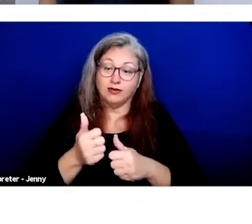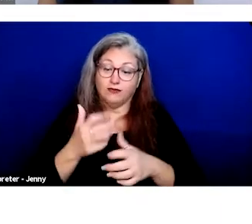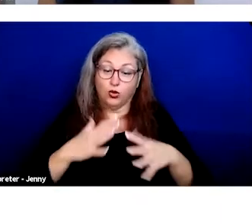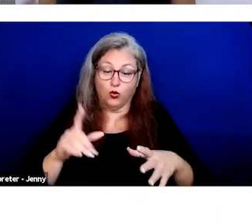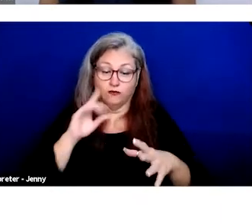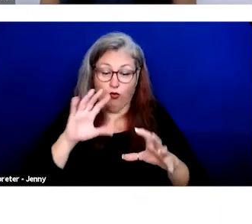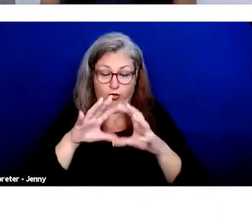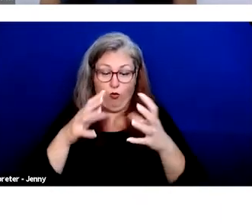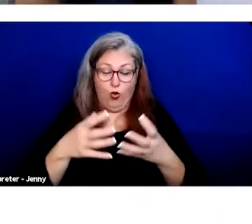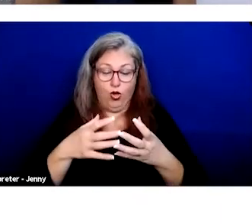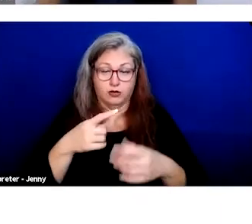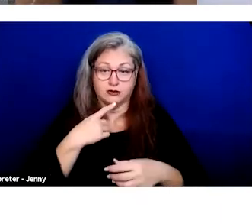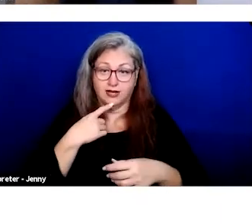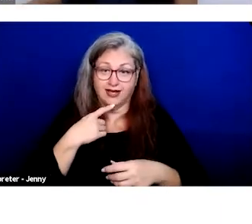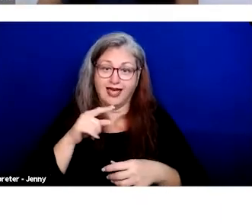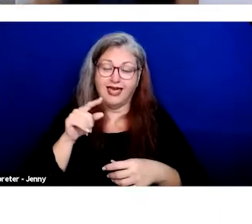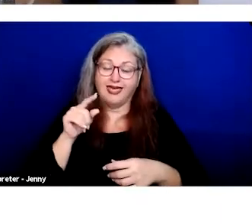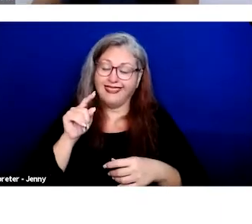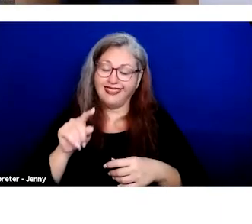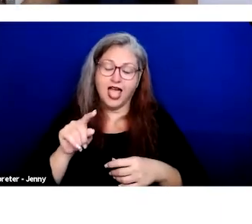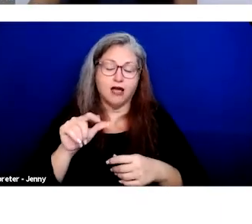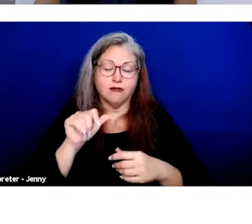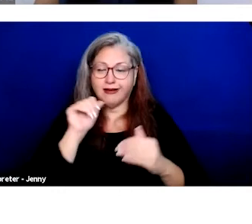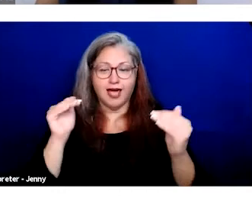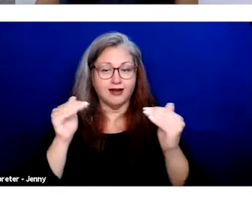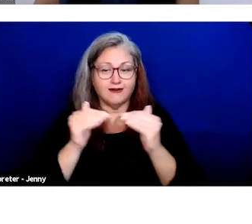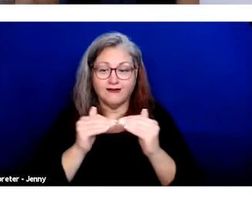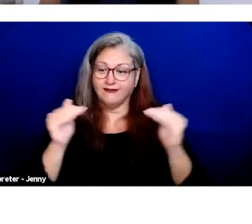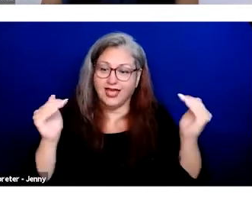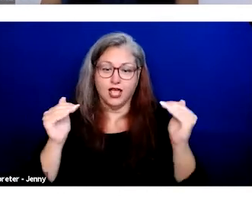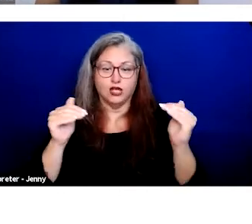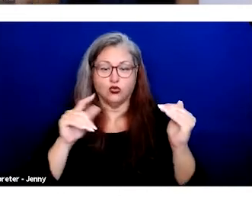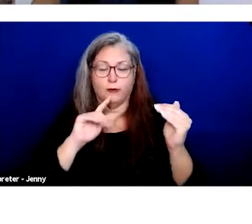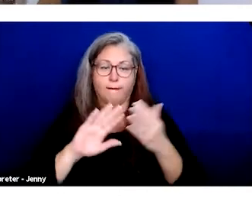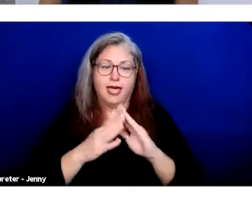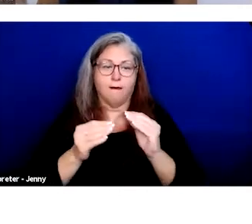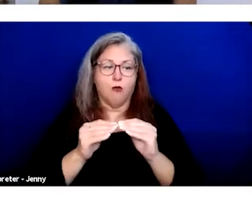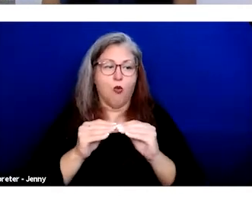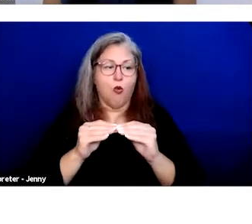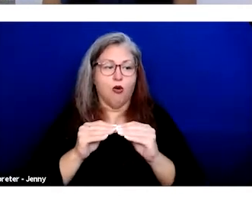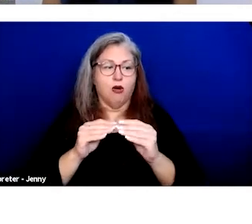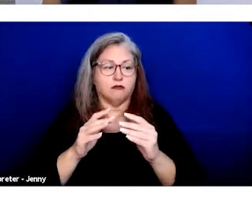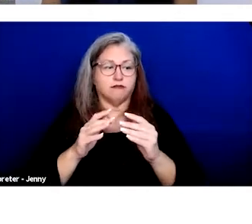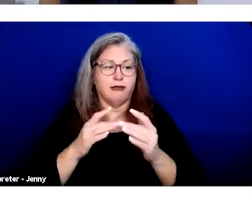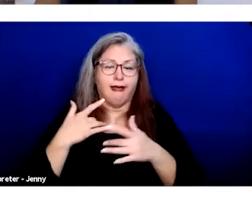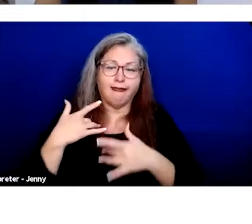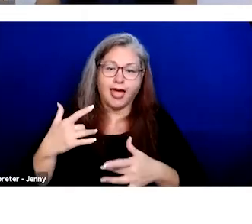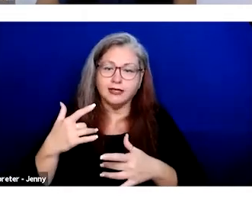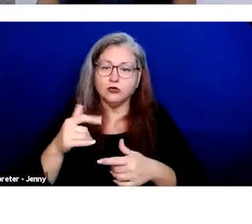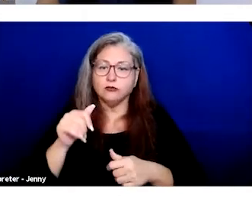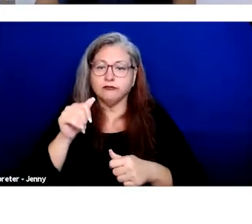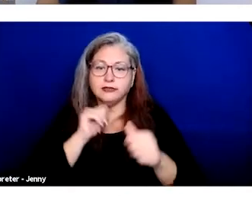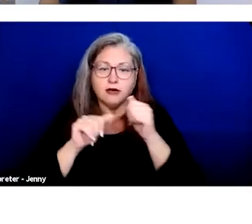is to say that they are disproportionately made vulnerable to the harms and dangers of